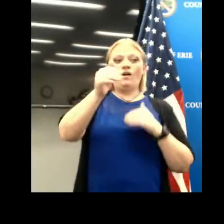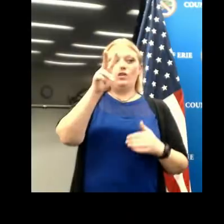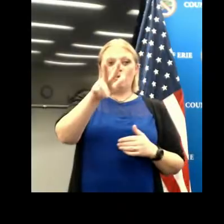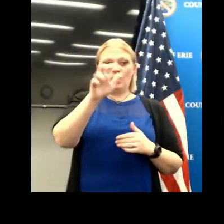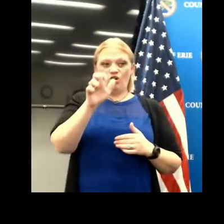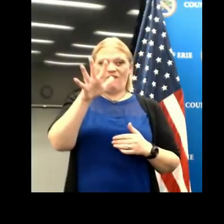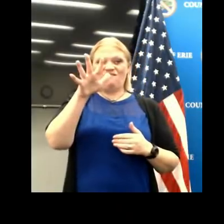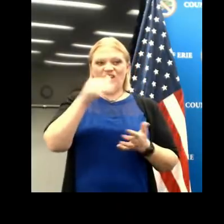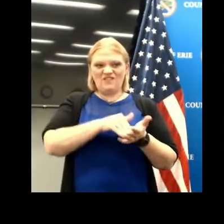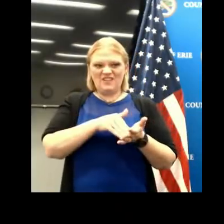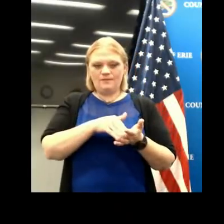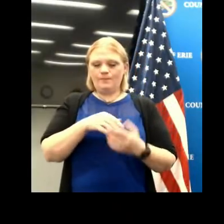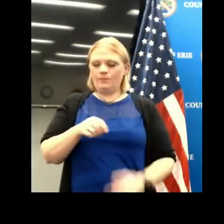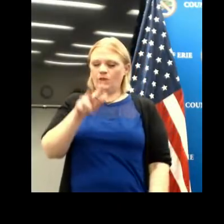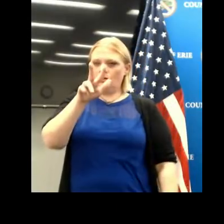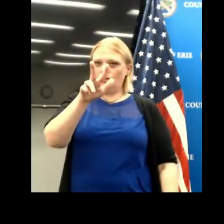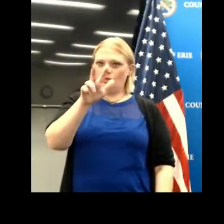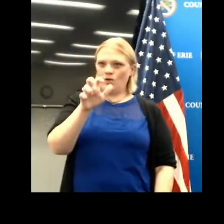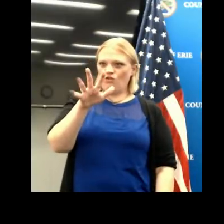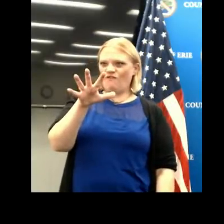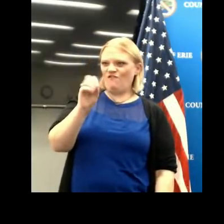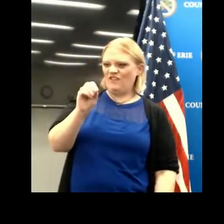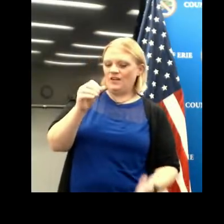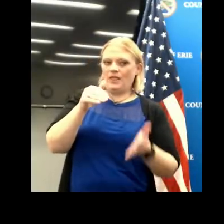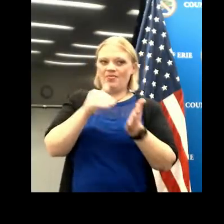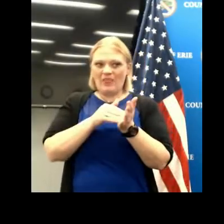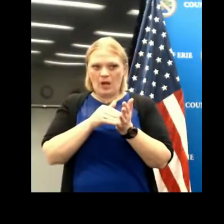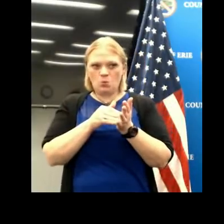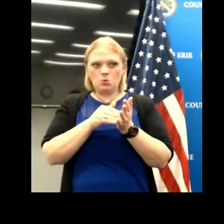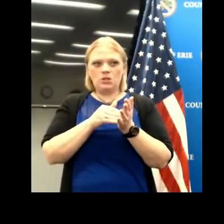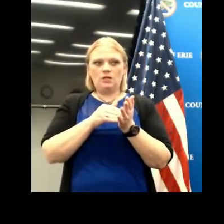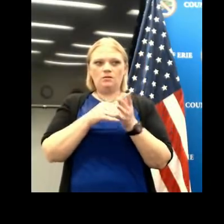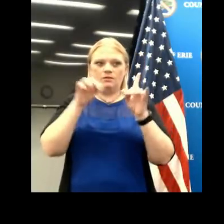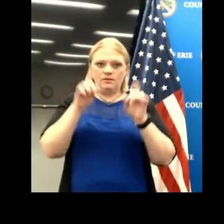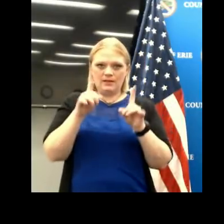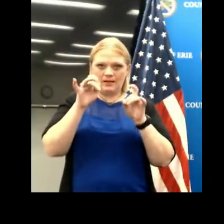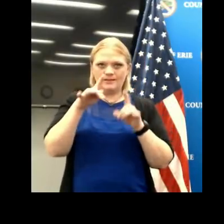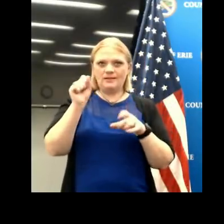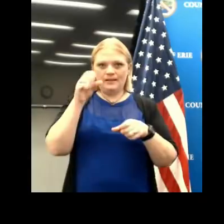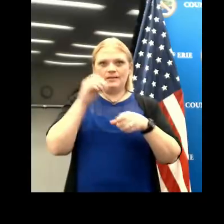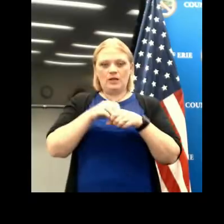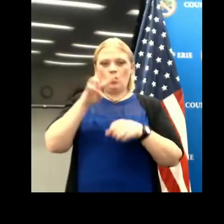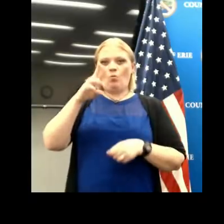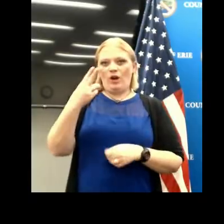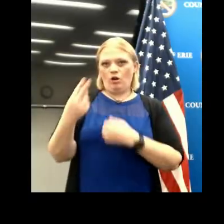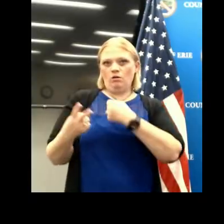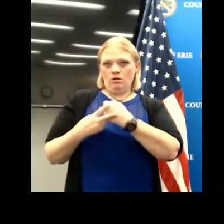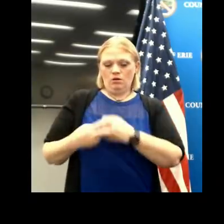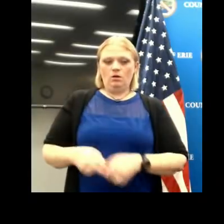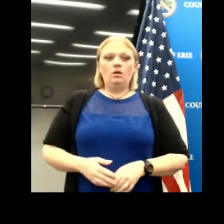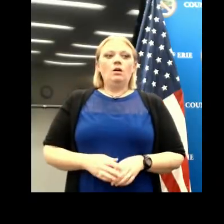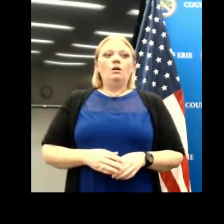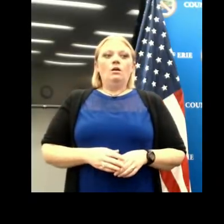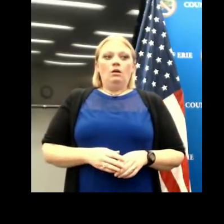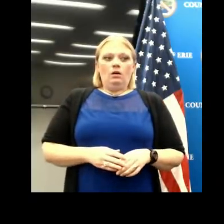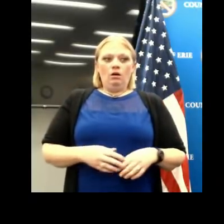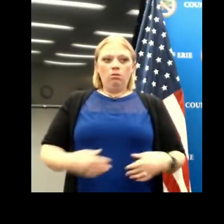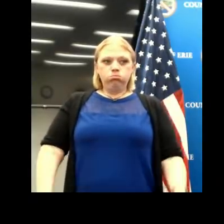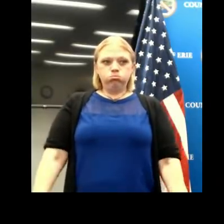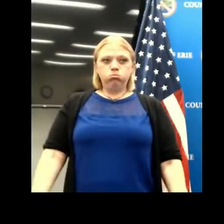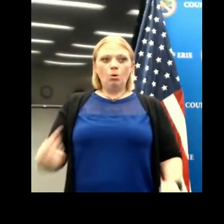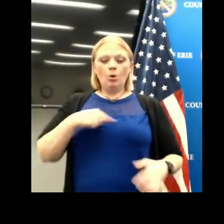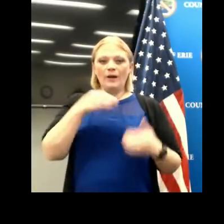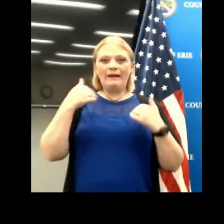350,000 combined swab testing kits in our inventory at our warehouses. So we have a very healthy stock